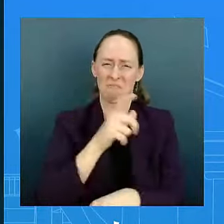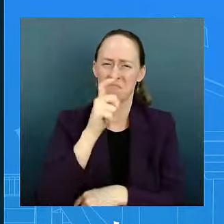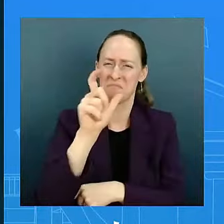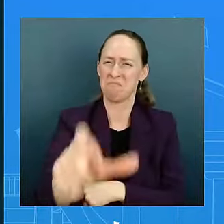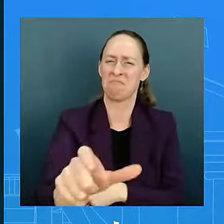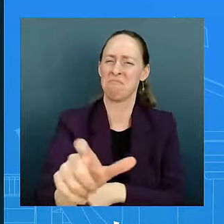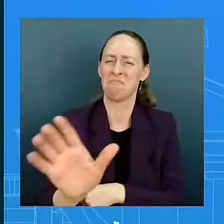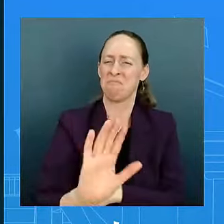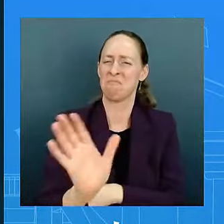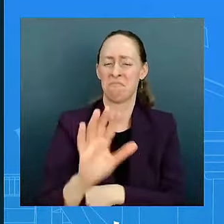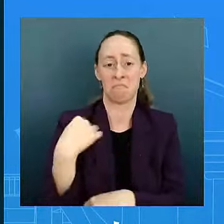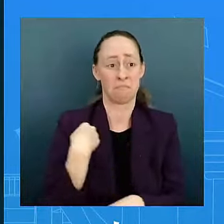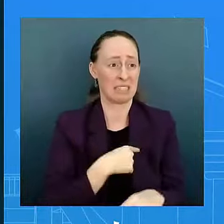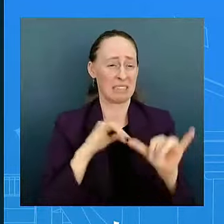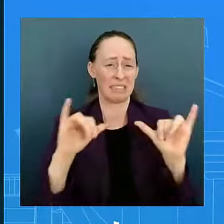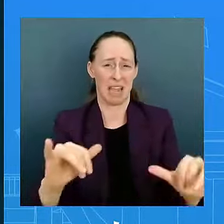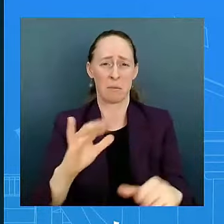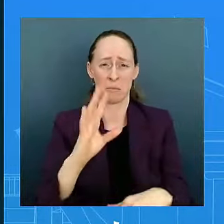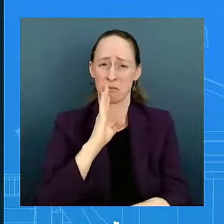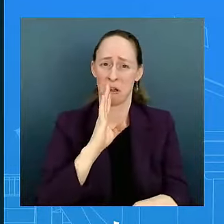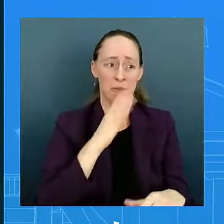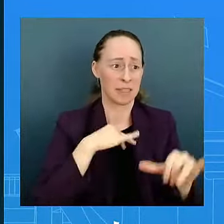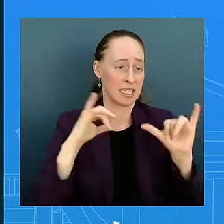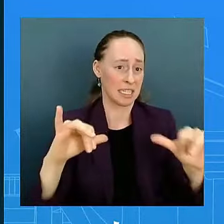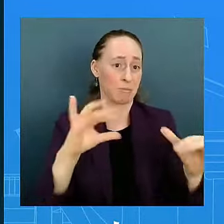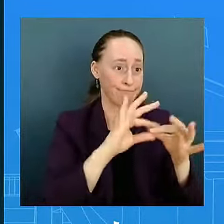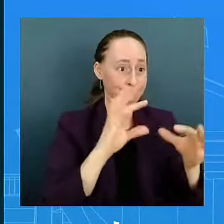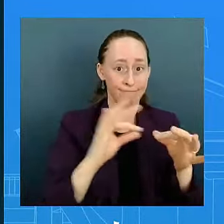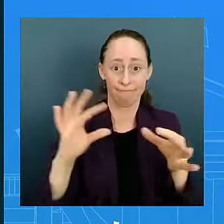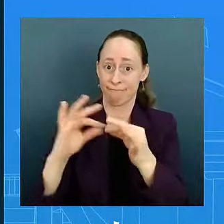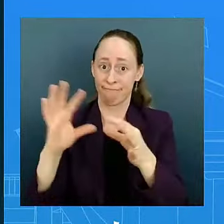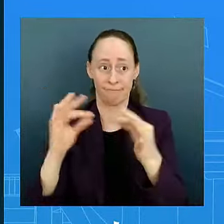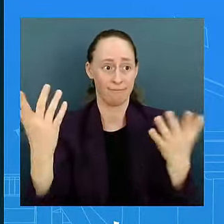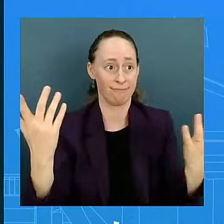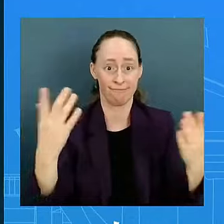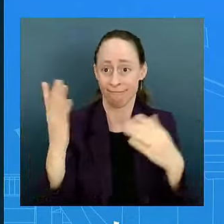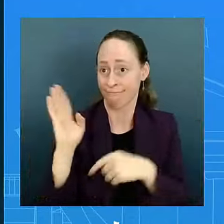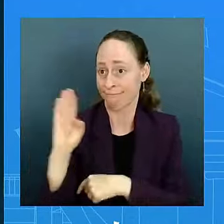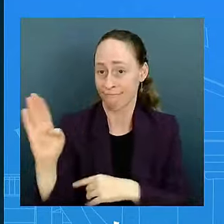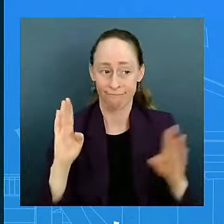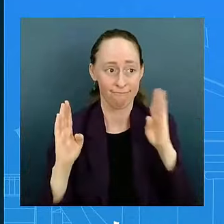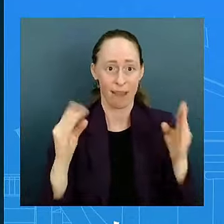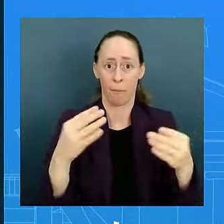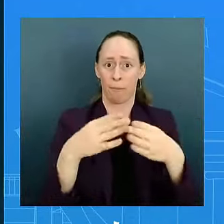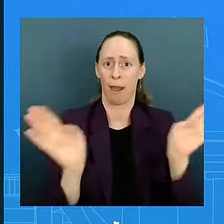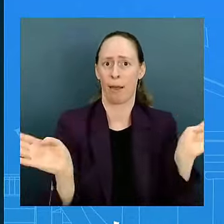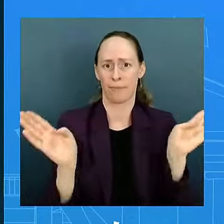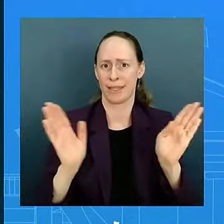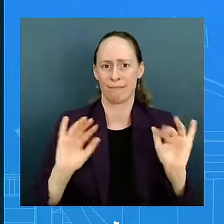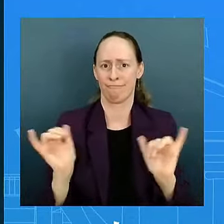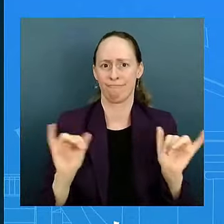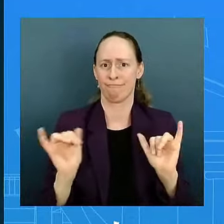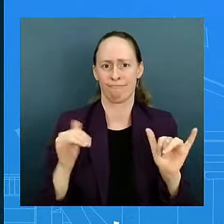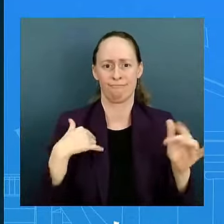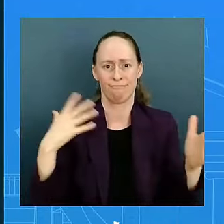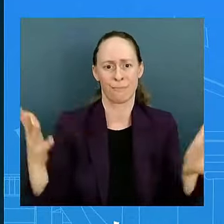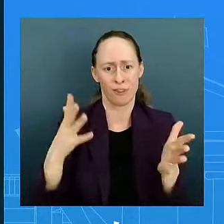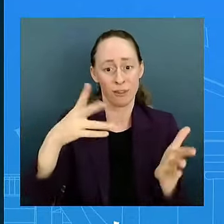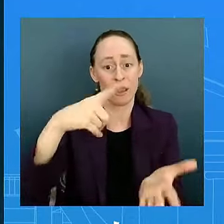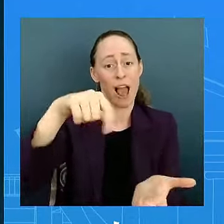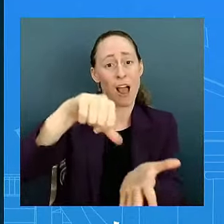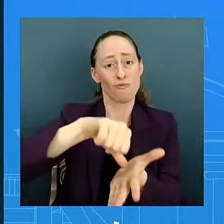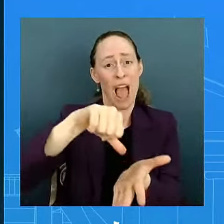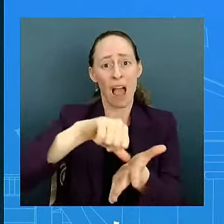I've just stated, and asked them to encourage Iran to refrain from escalating tensions. And